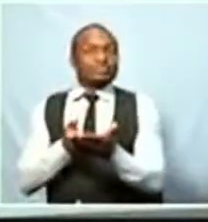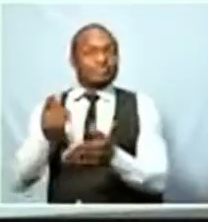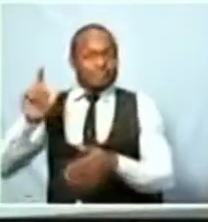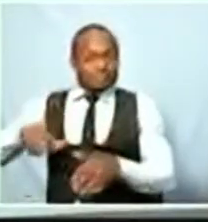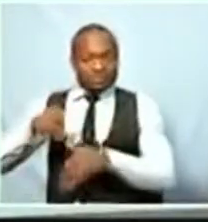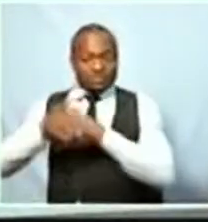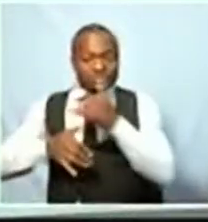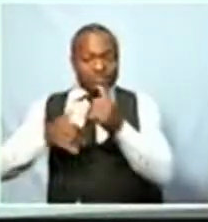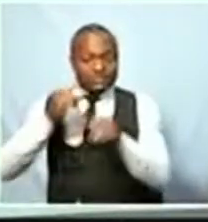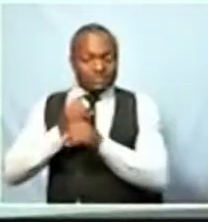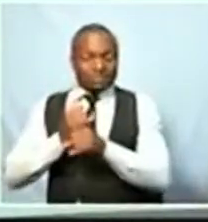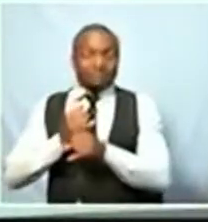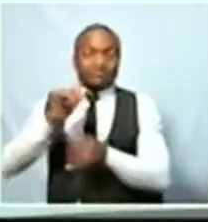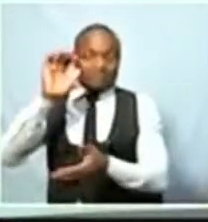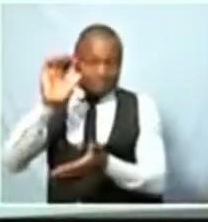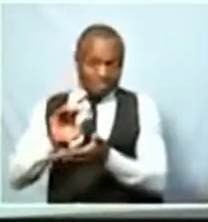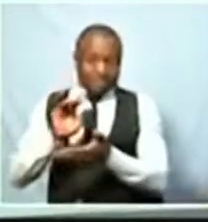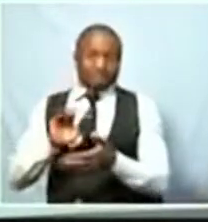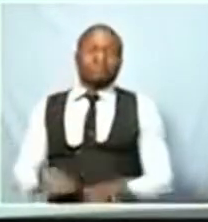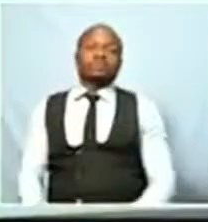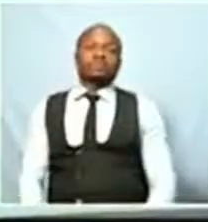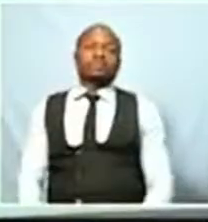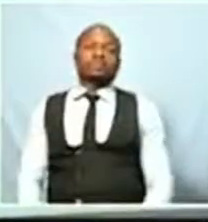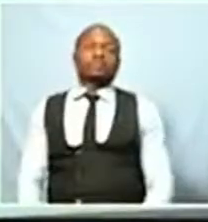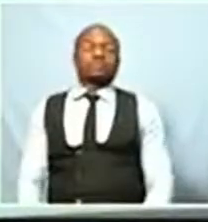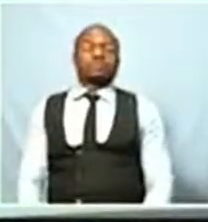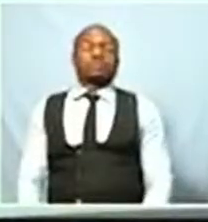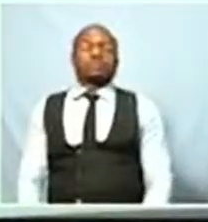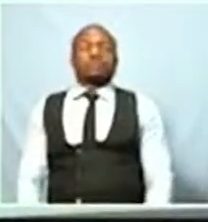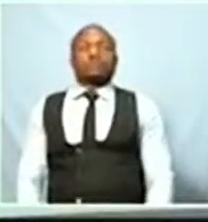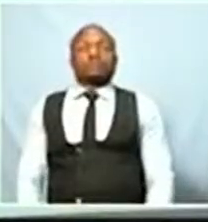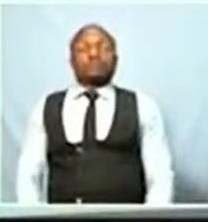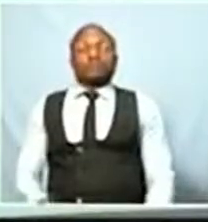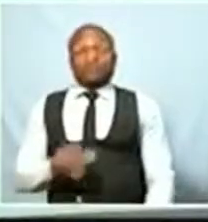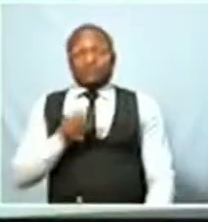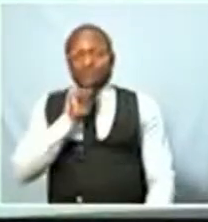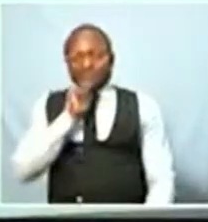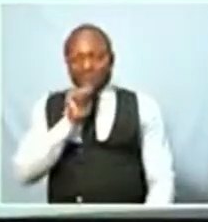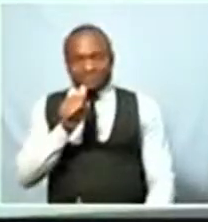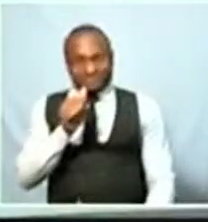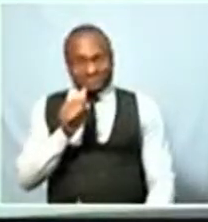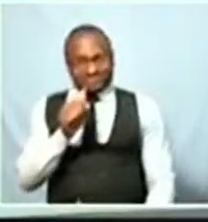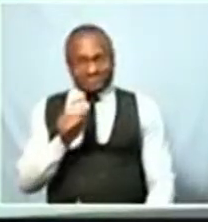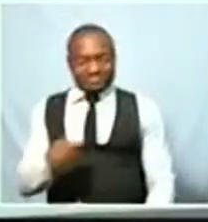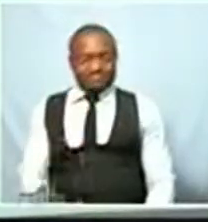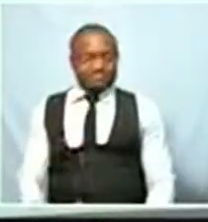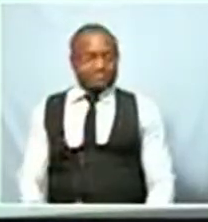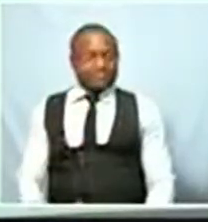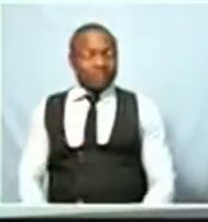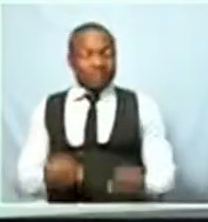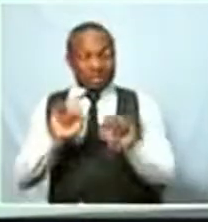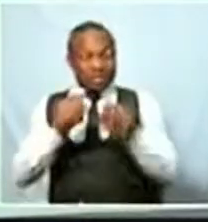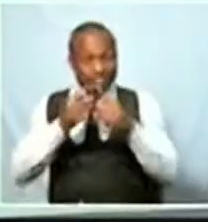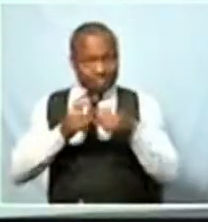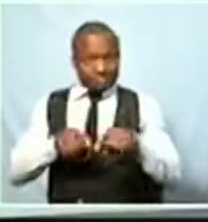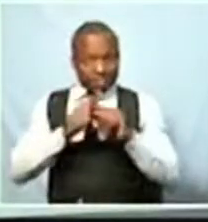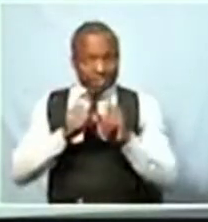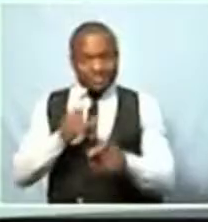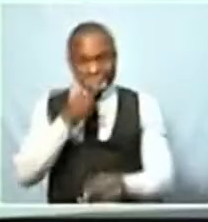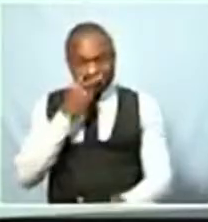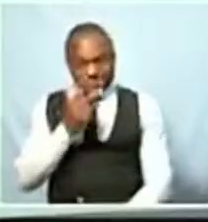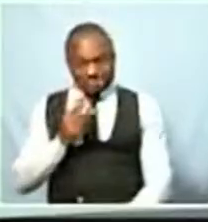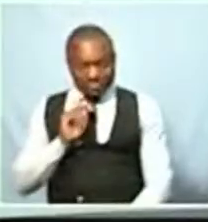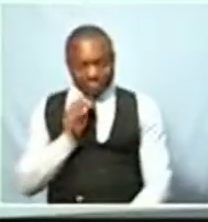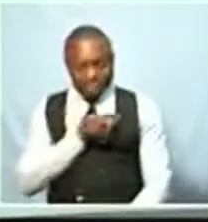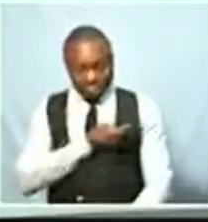last year there was a reduction, you see. So, and I don't, it may happen, but I don't see